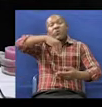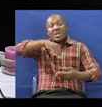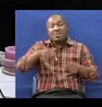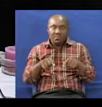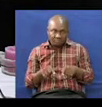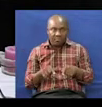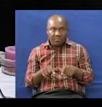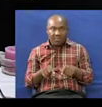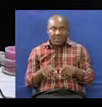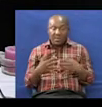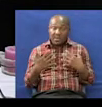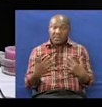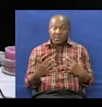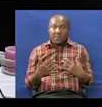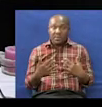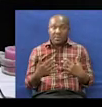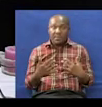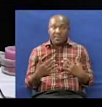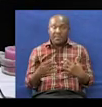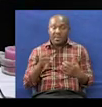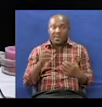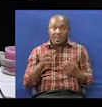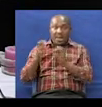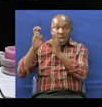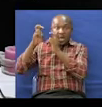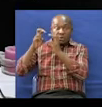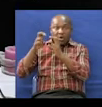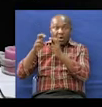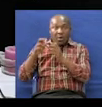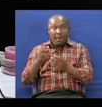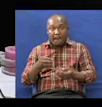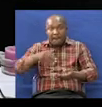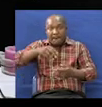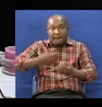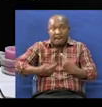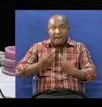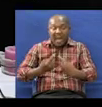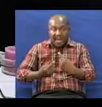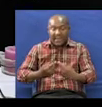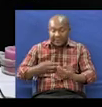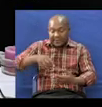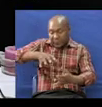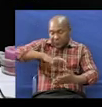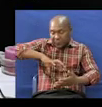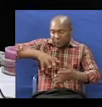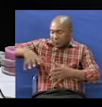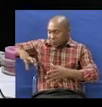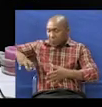So therefore, electrical burner can also be used in chemistry laboratory for heating purpose.